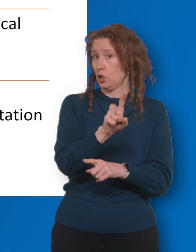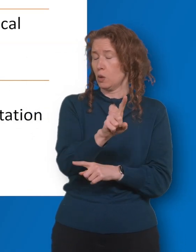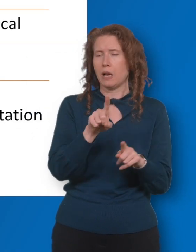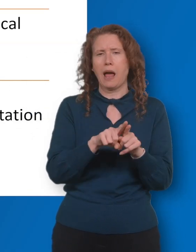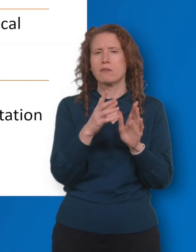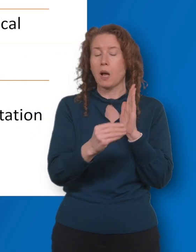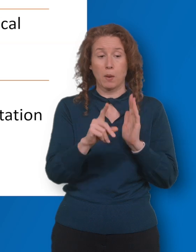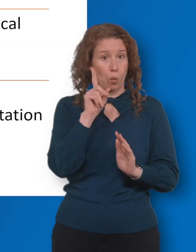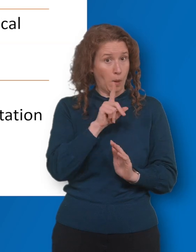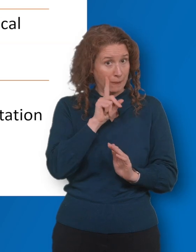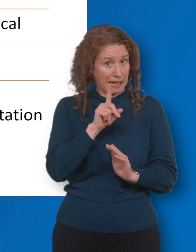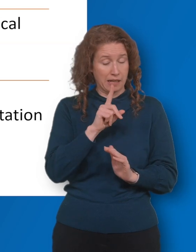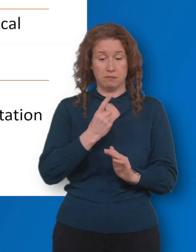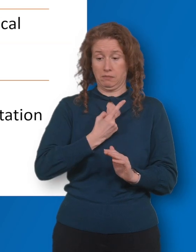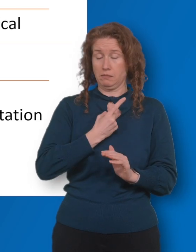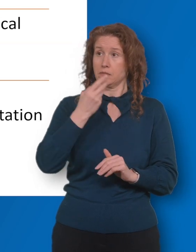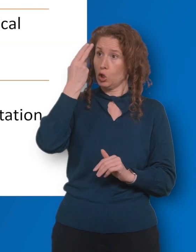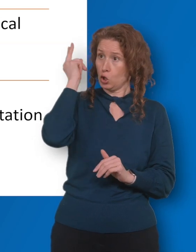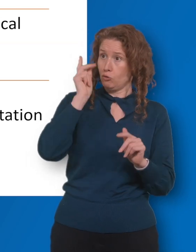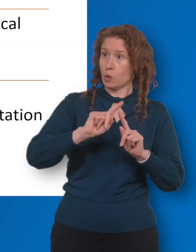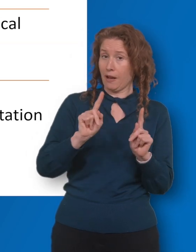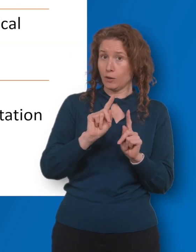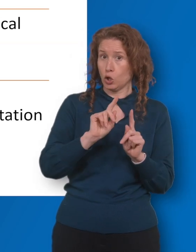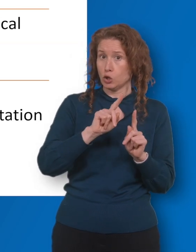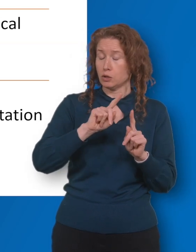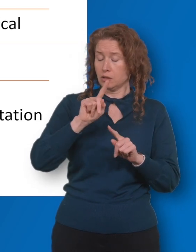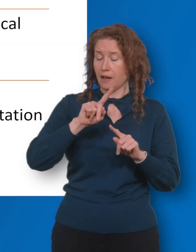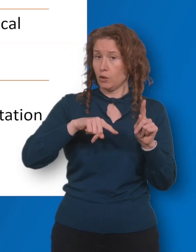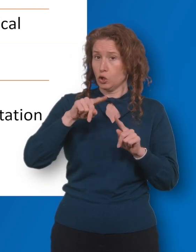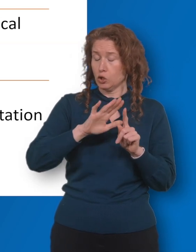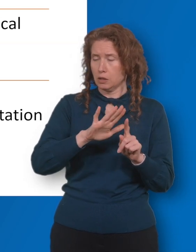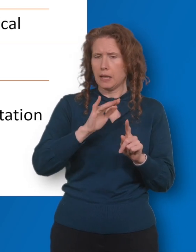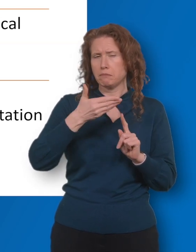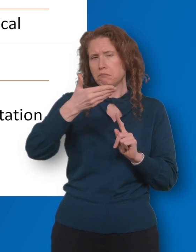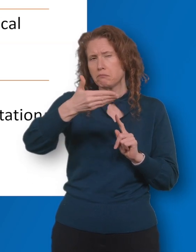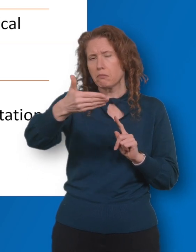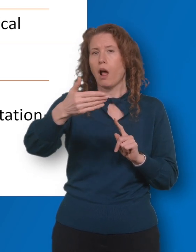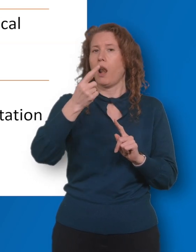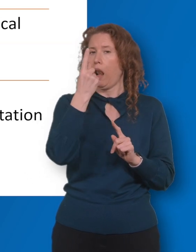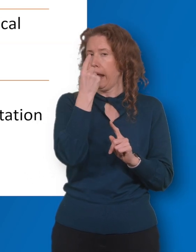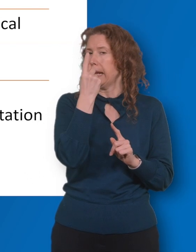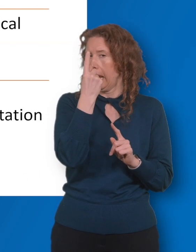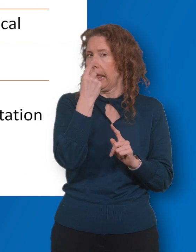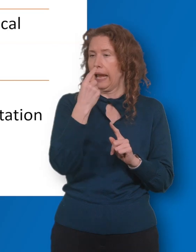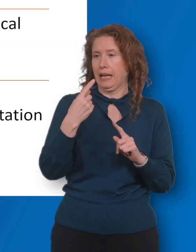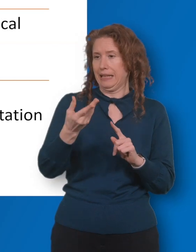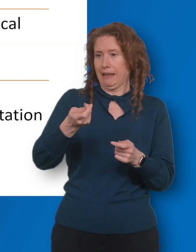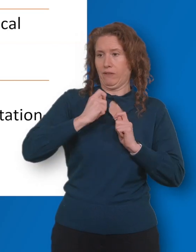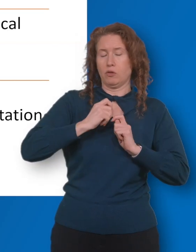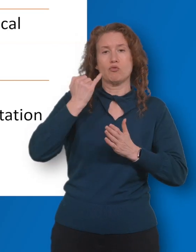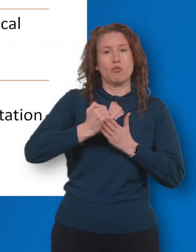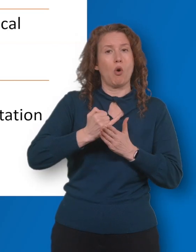who identify as neurodivergent are very likely at some point in their lives to have been misdiagnosed as having